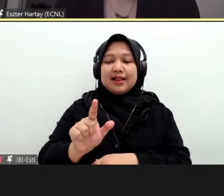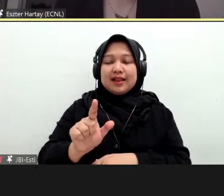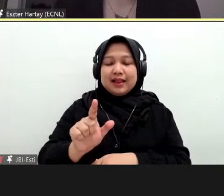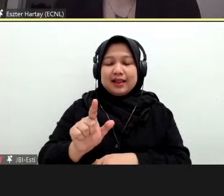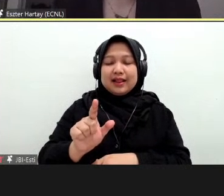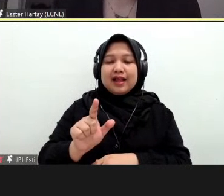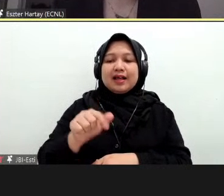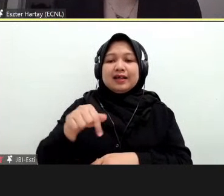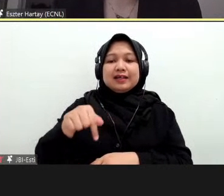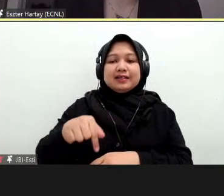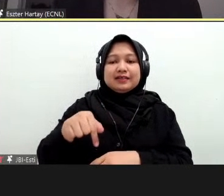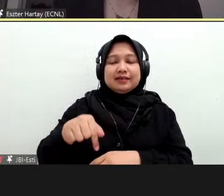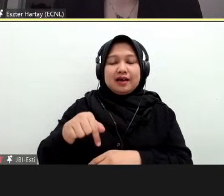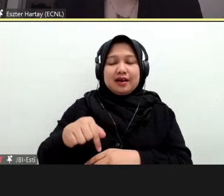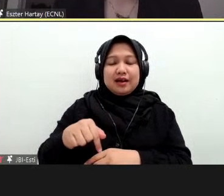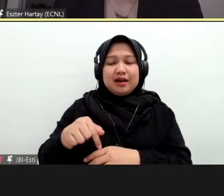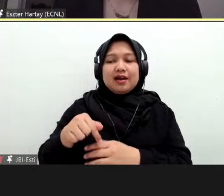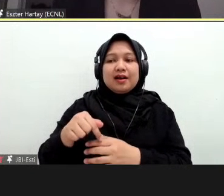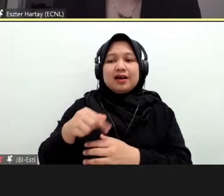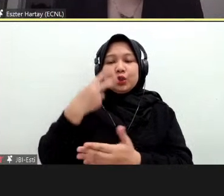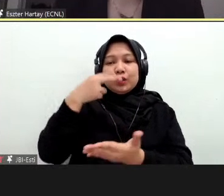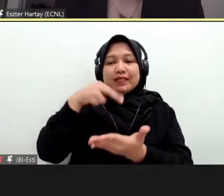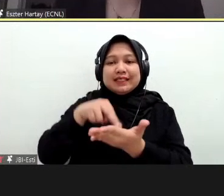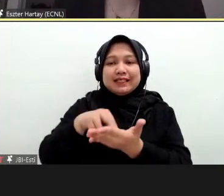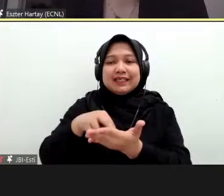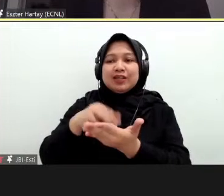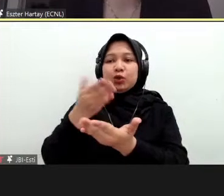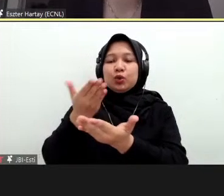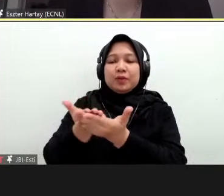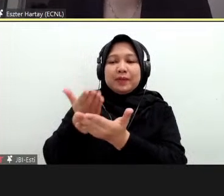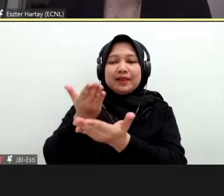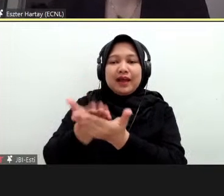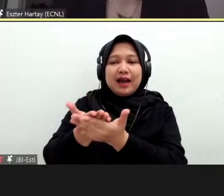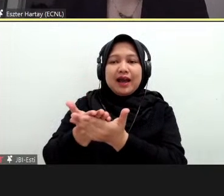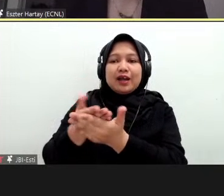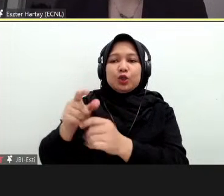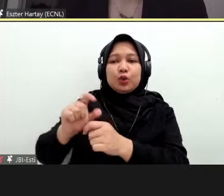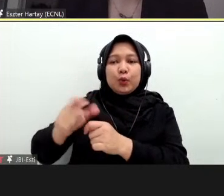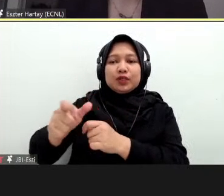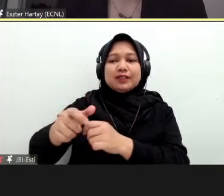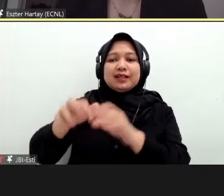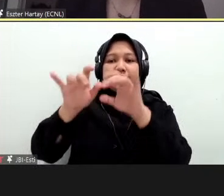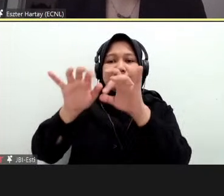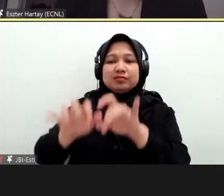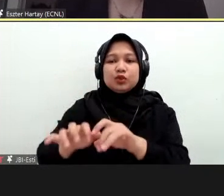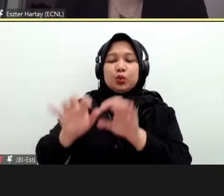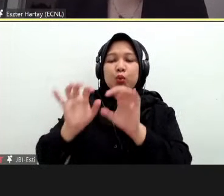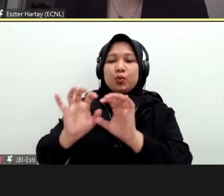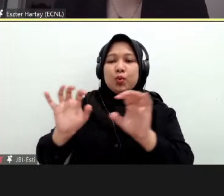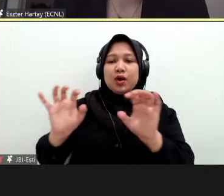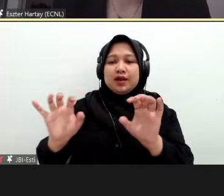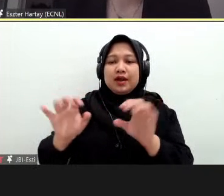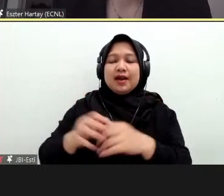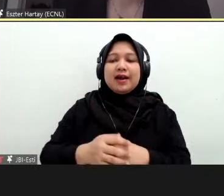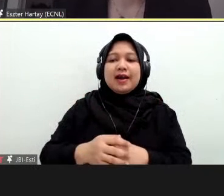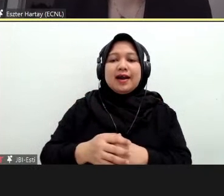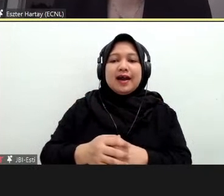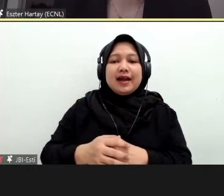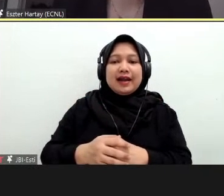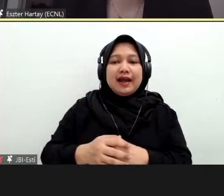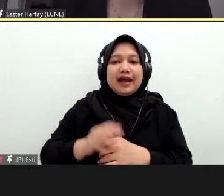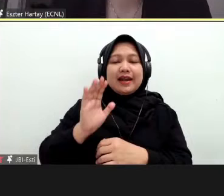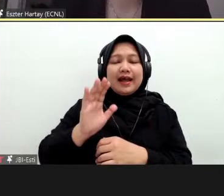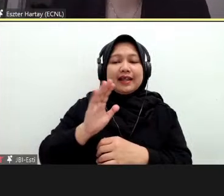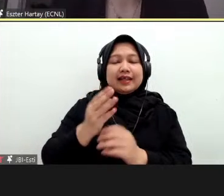public campaign to raise money through collection box or online, when important cause, such as food